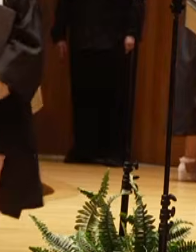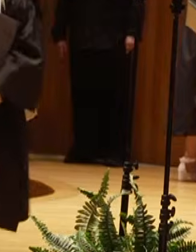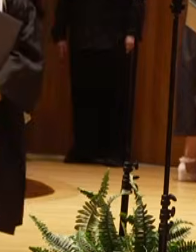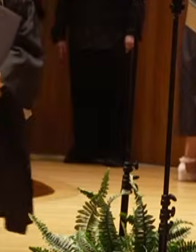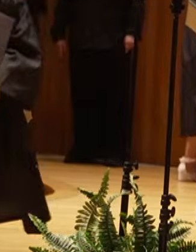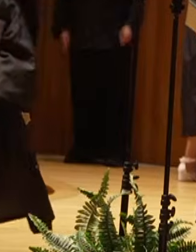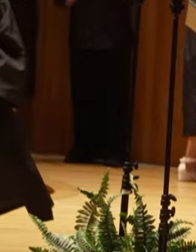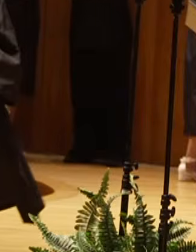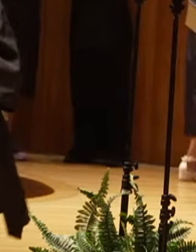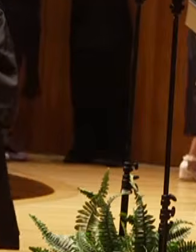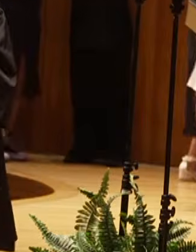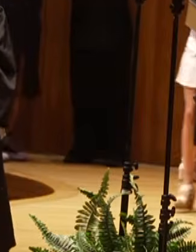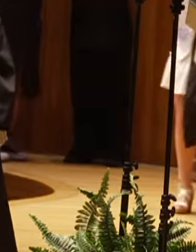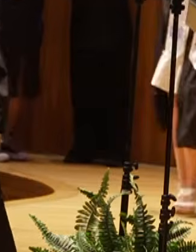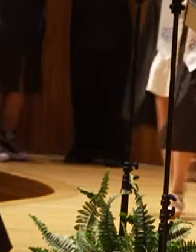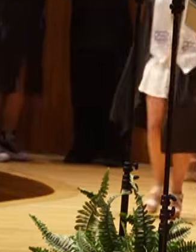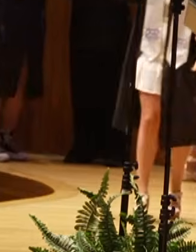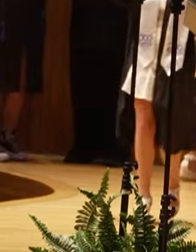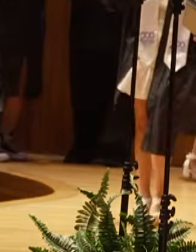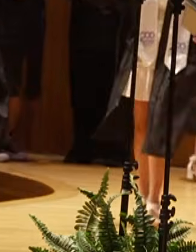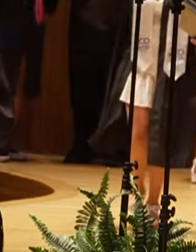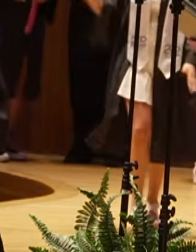J.D. Reveron.